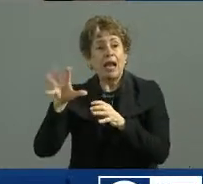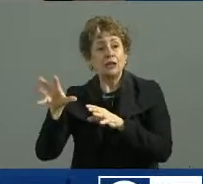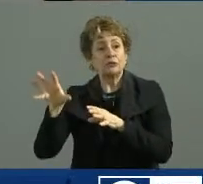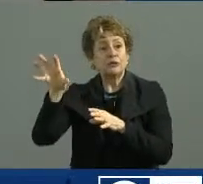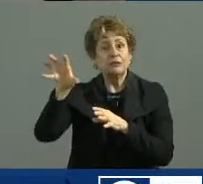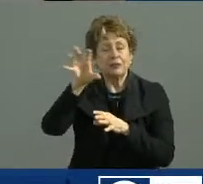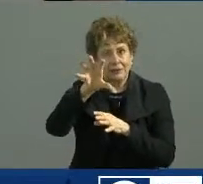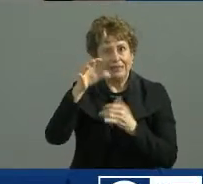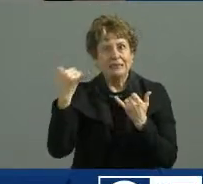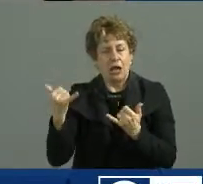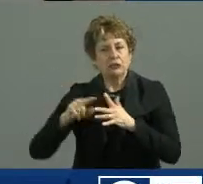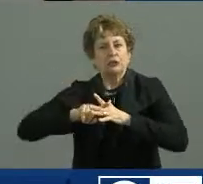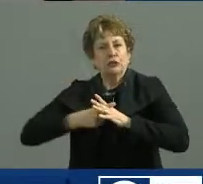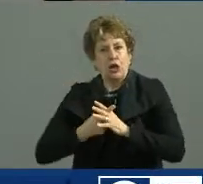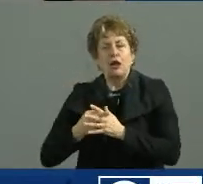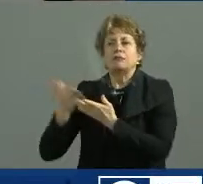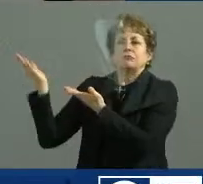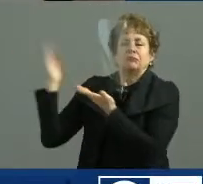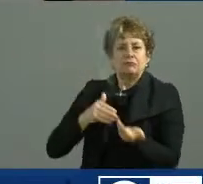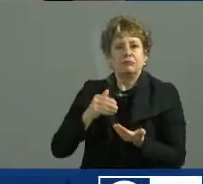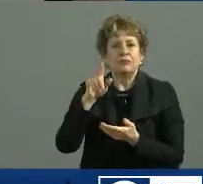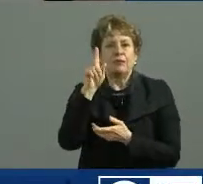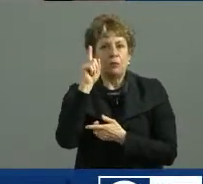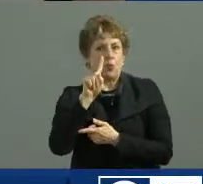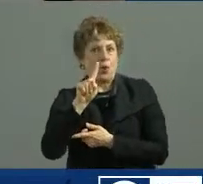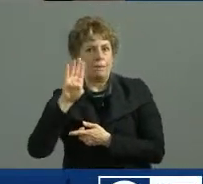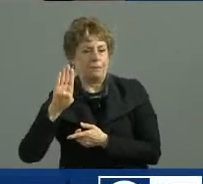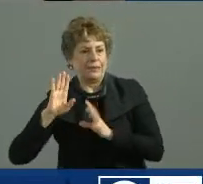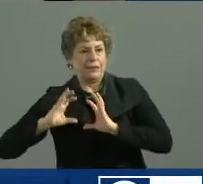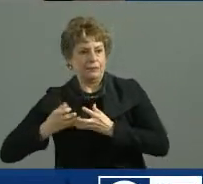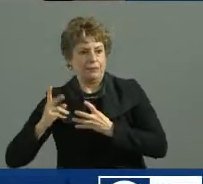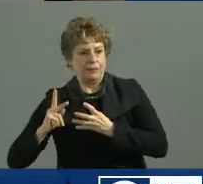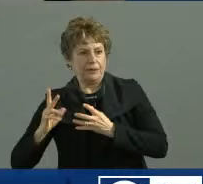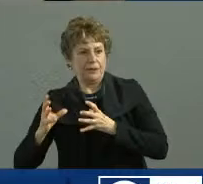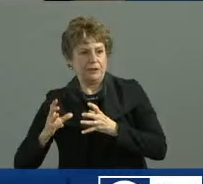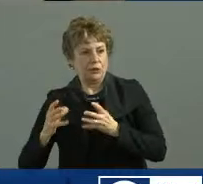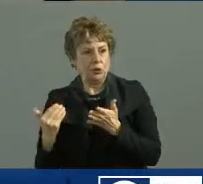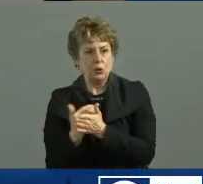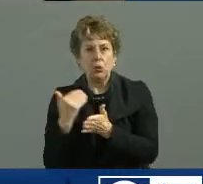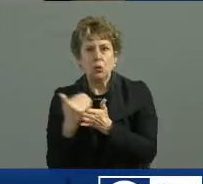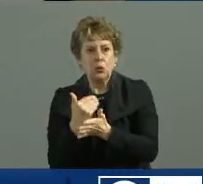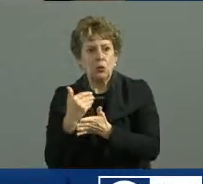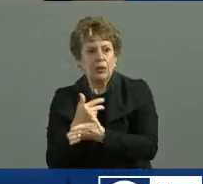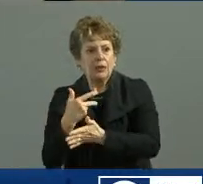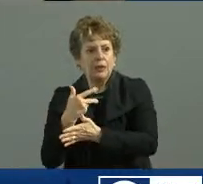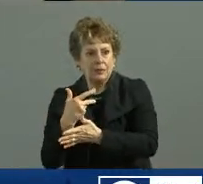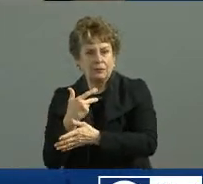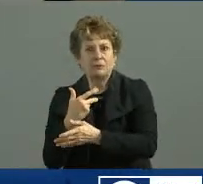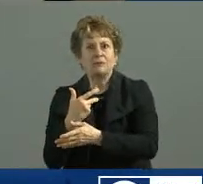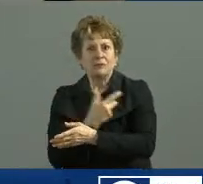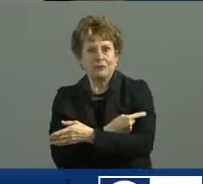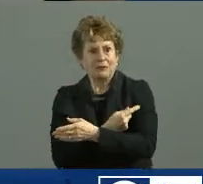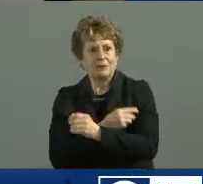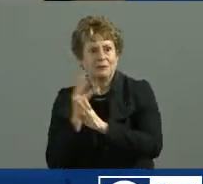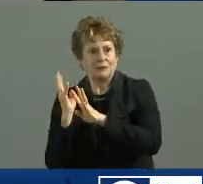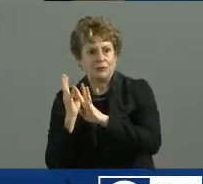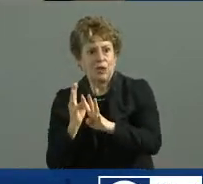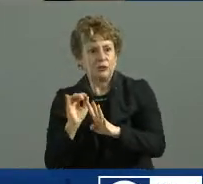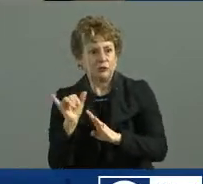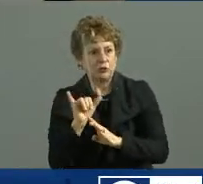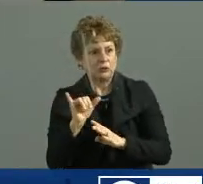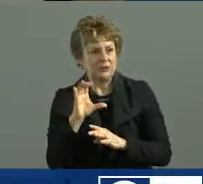180 vaccination sites have been added this week. In addition, the CDC, Walgreens, and CVS partnership